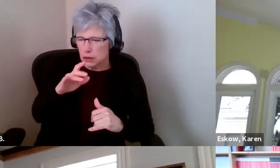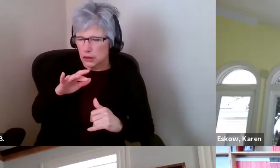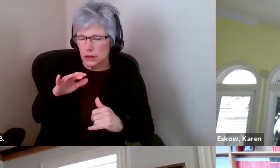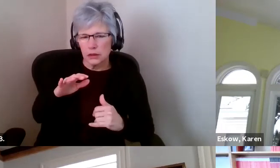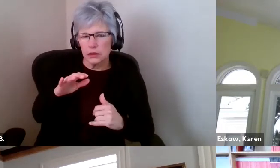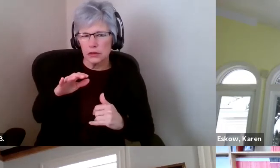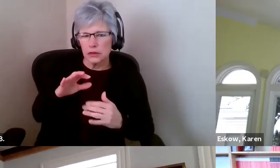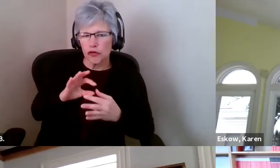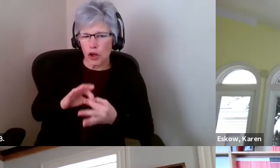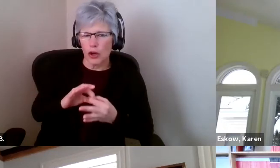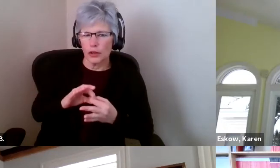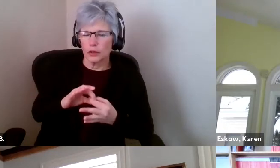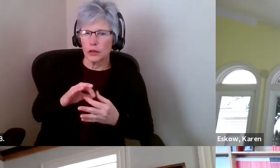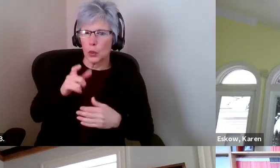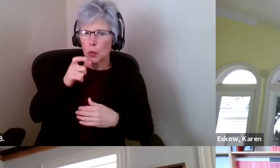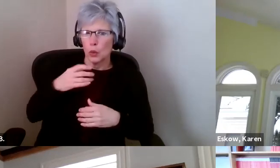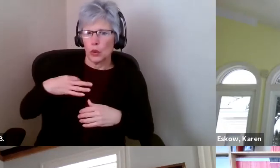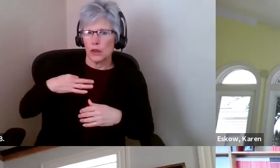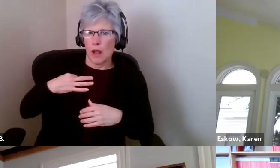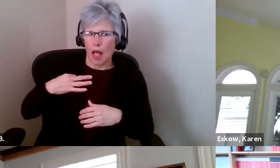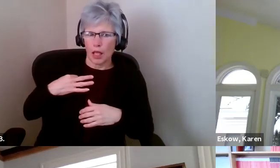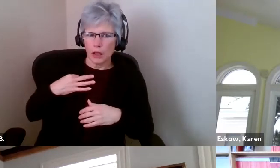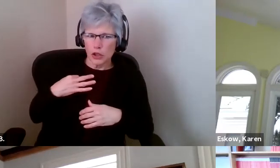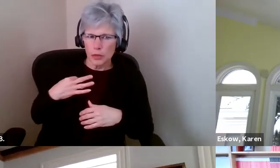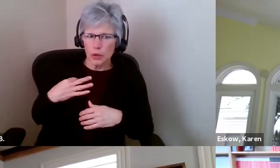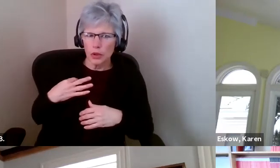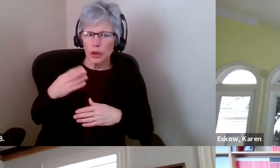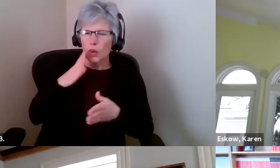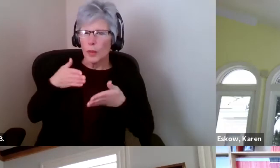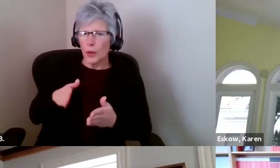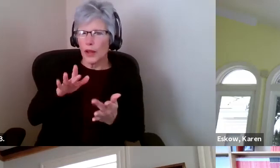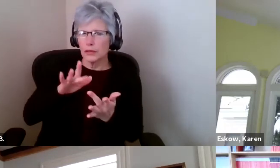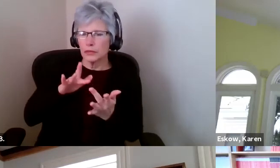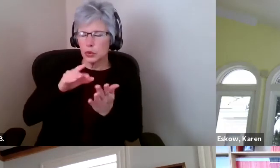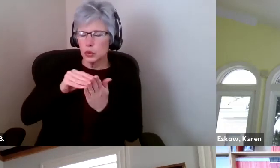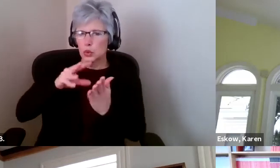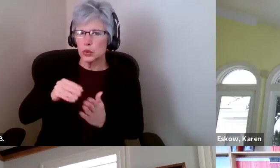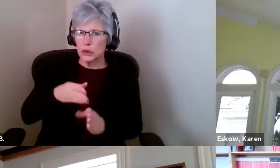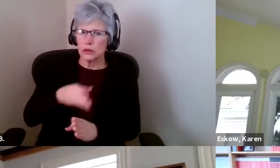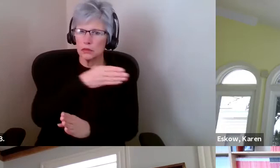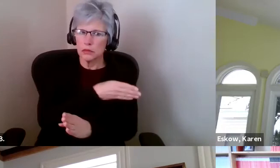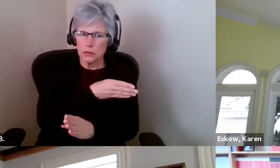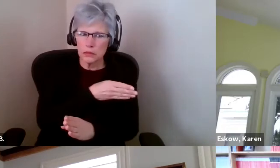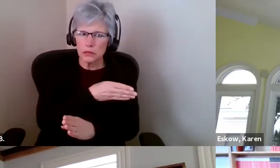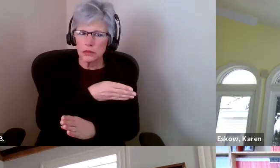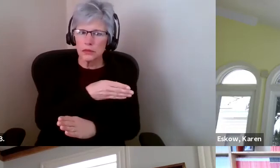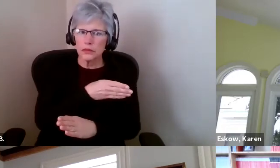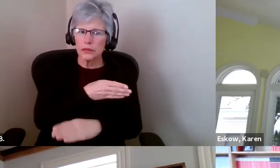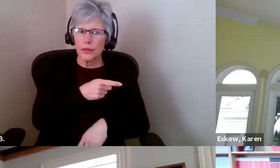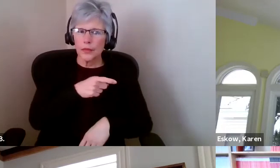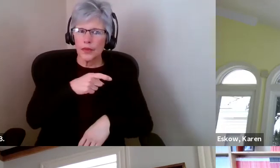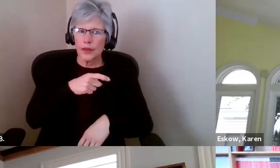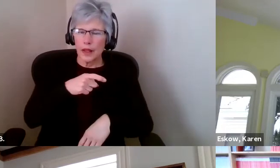about who's eligible in class, verifying that? Is there going to be a way to reach out to students in advance so that time at the start of class is not focused